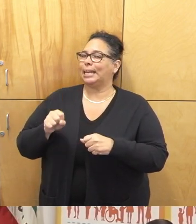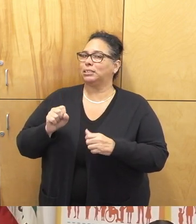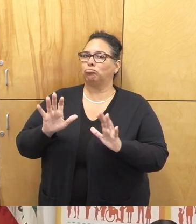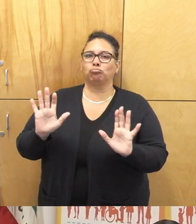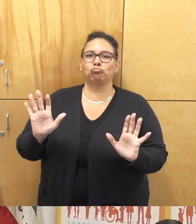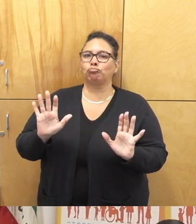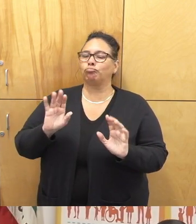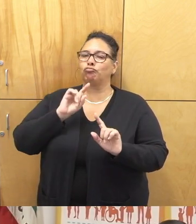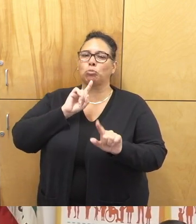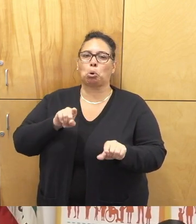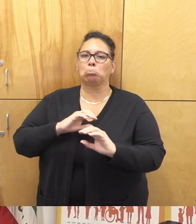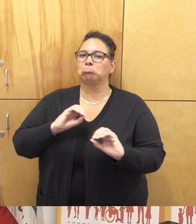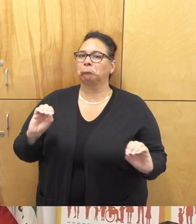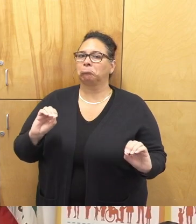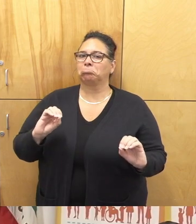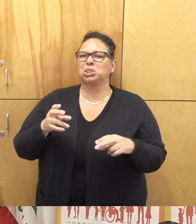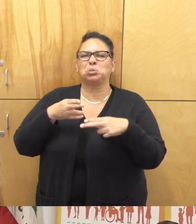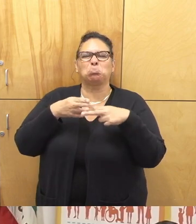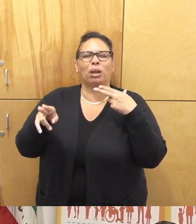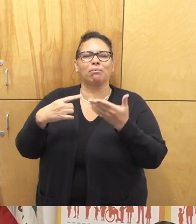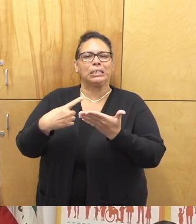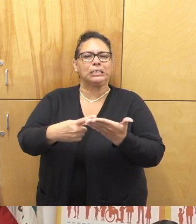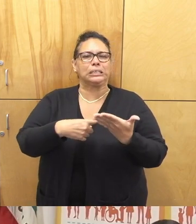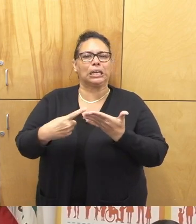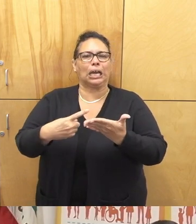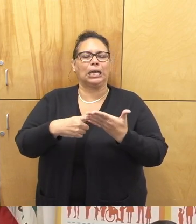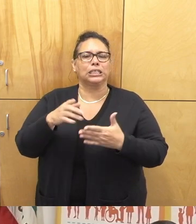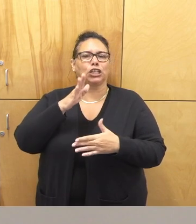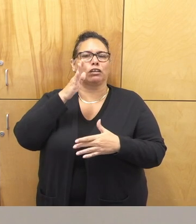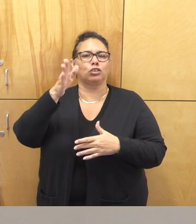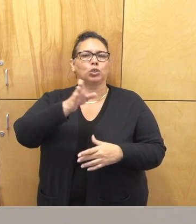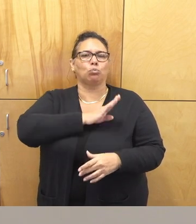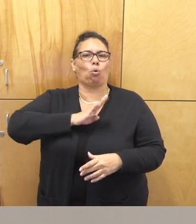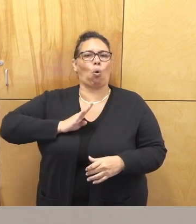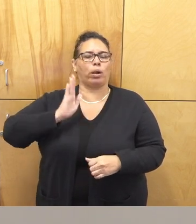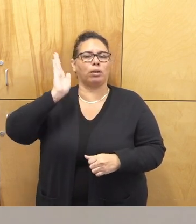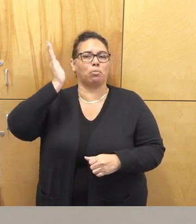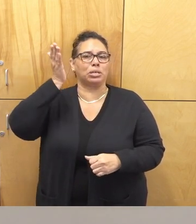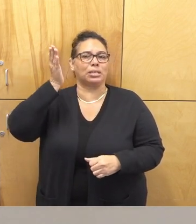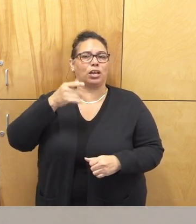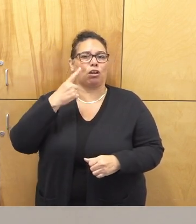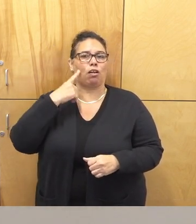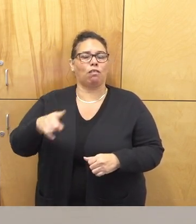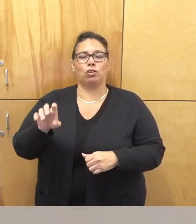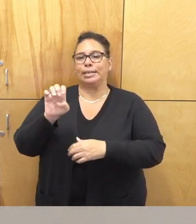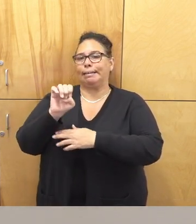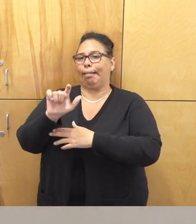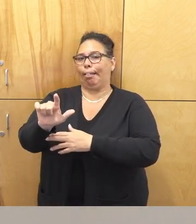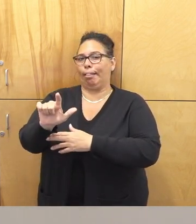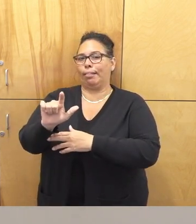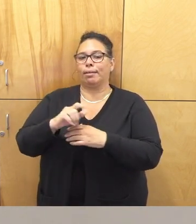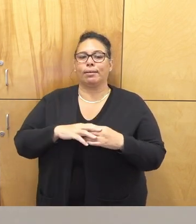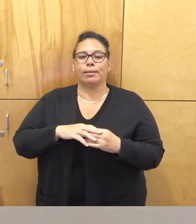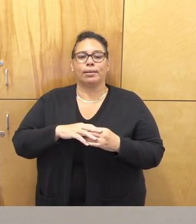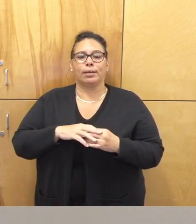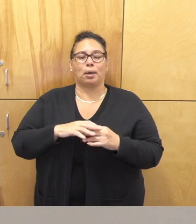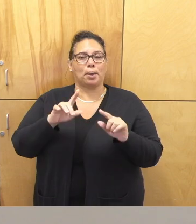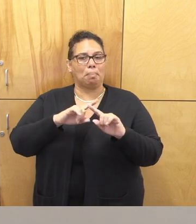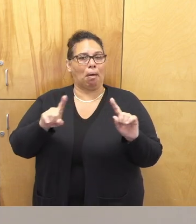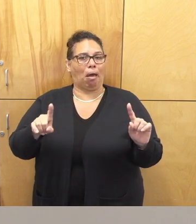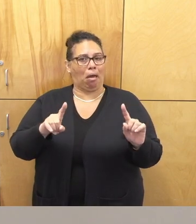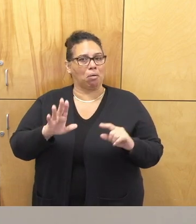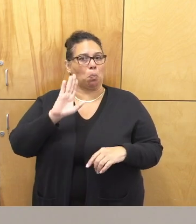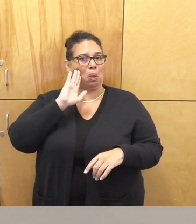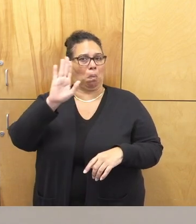have a report. We just briefly discussed future board presentations for English learners, but we will